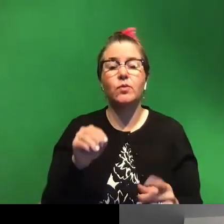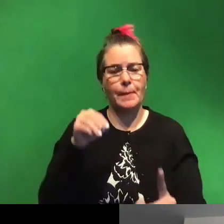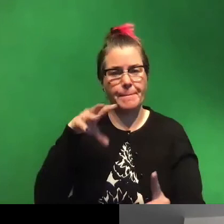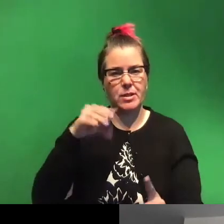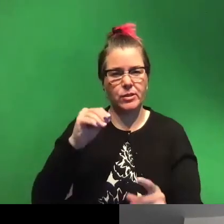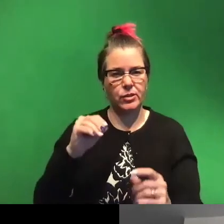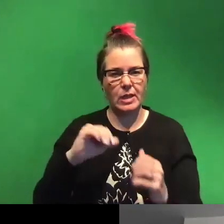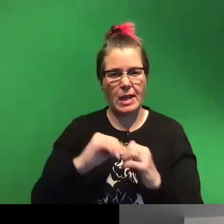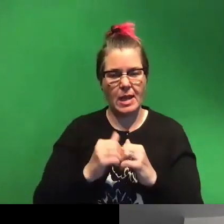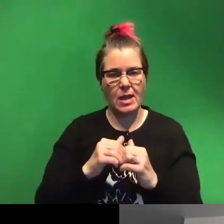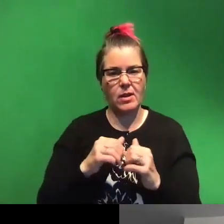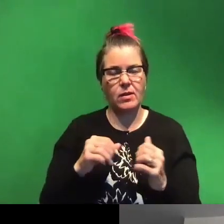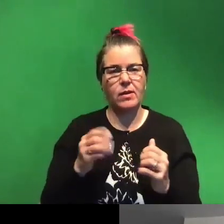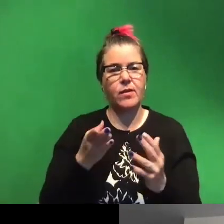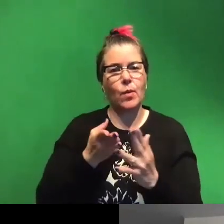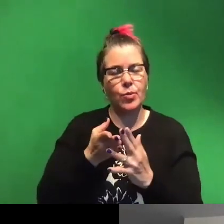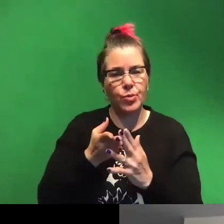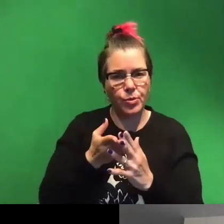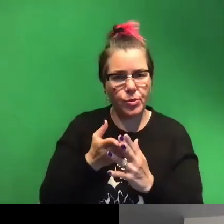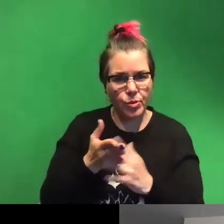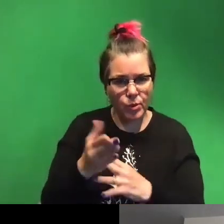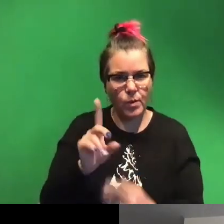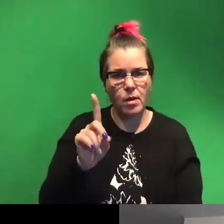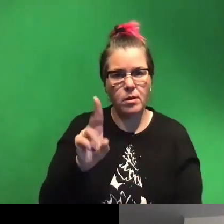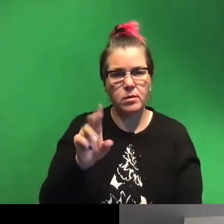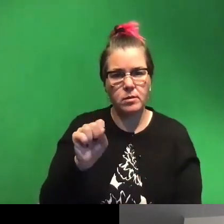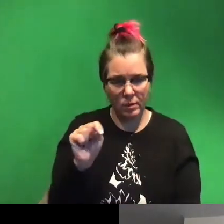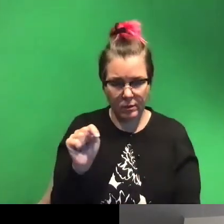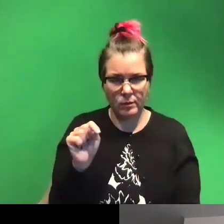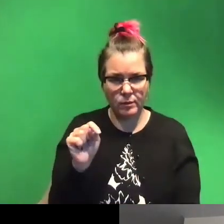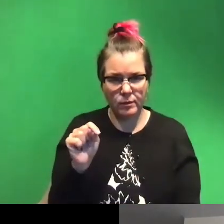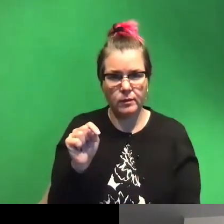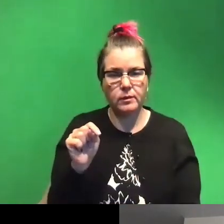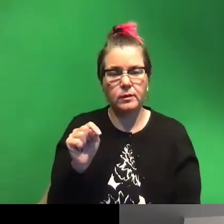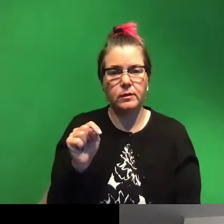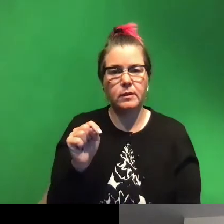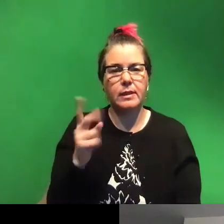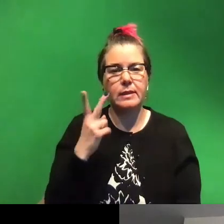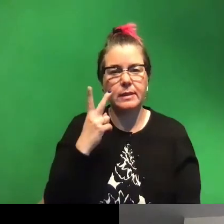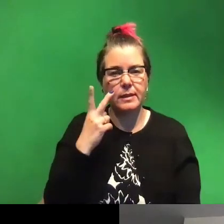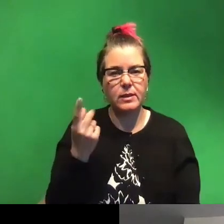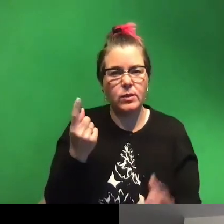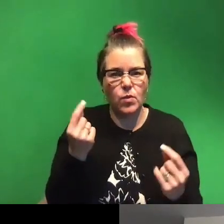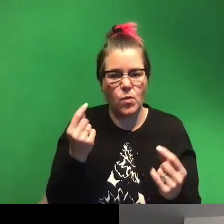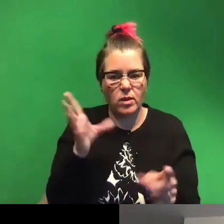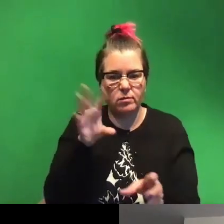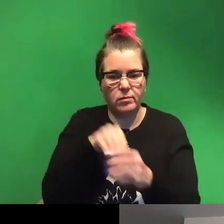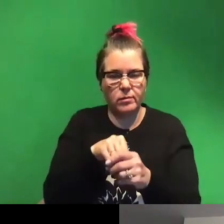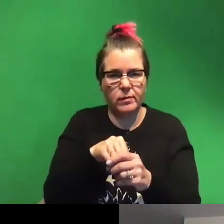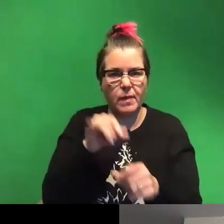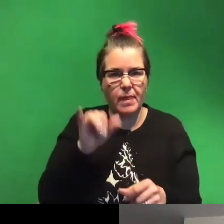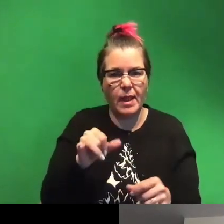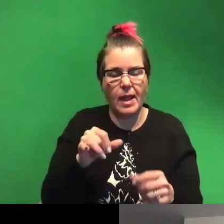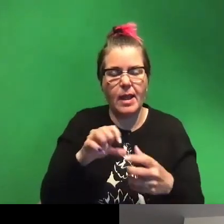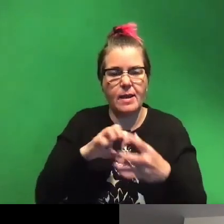go through the dust and see what is within that very